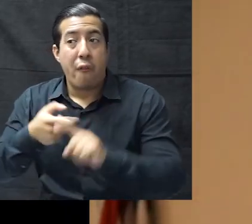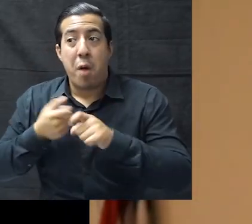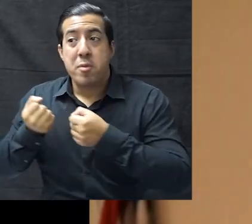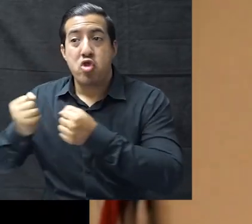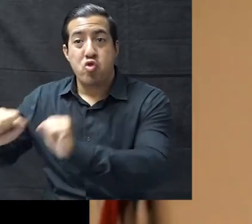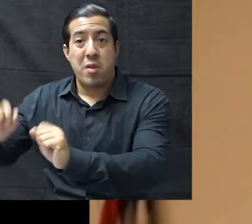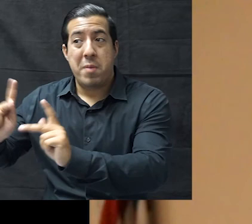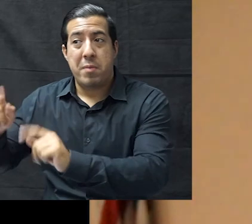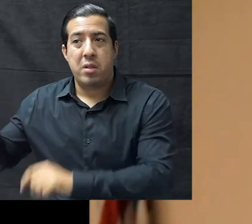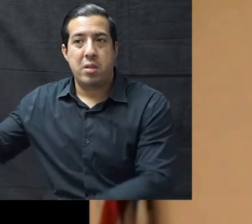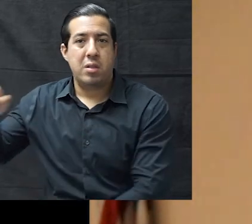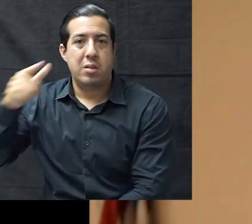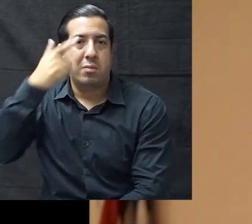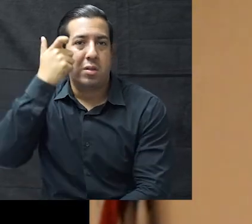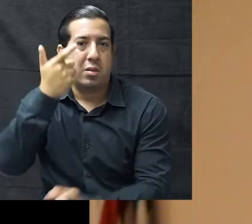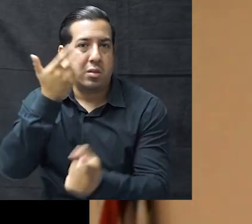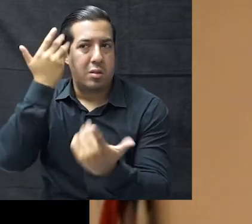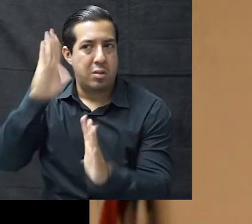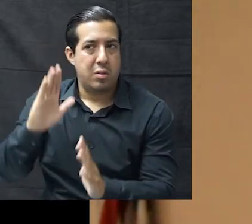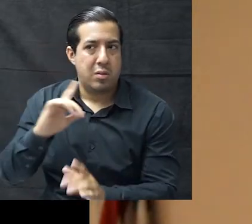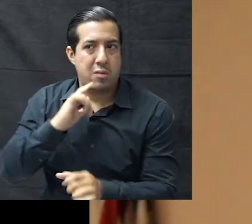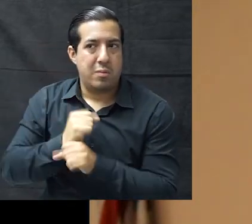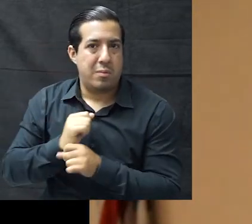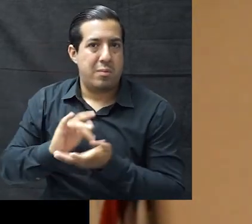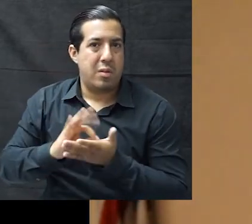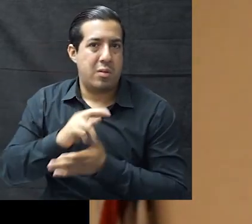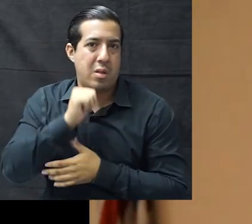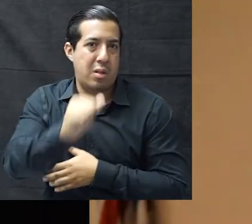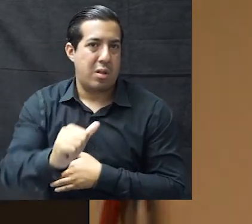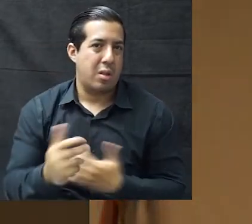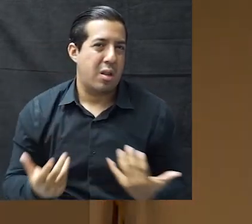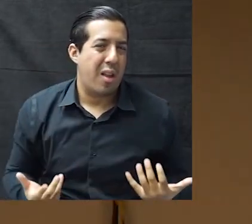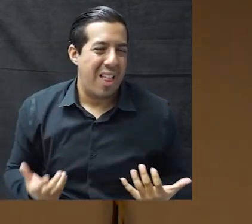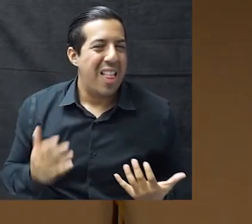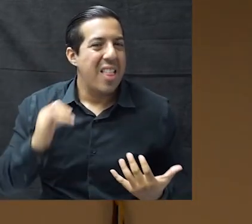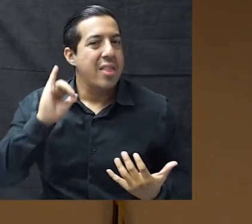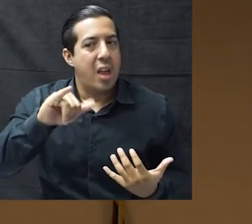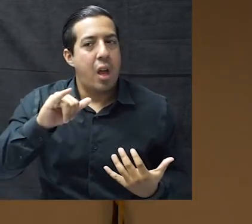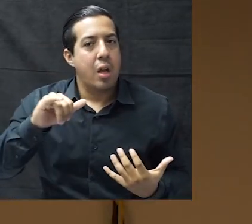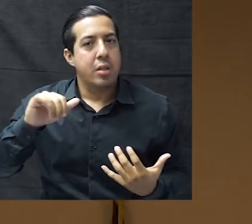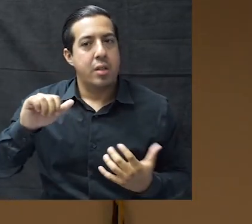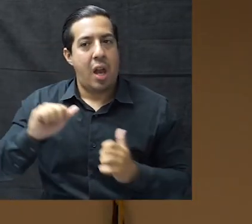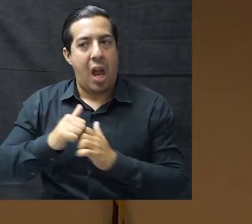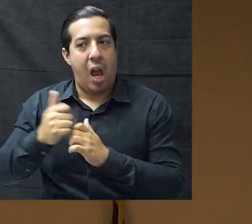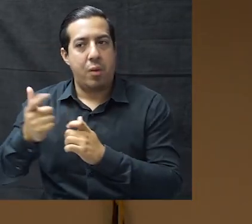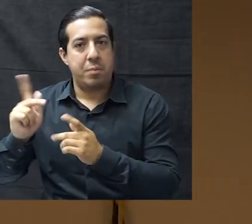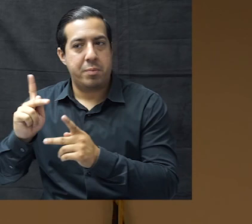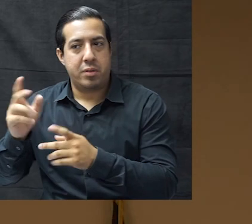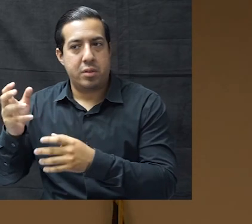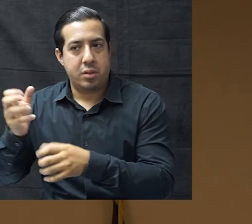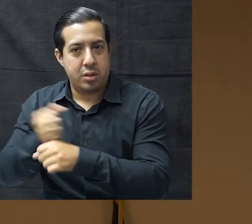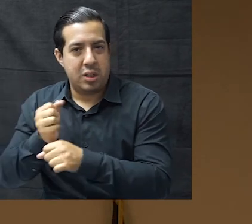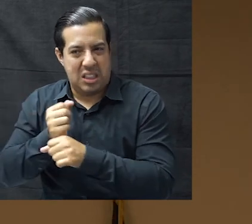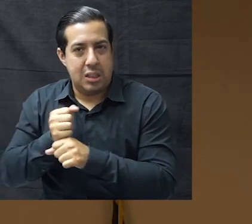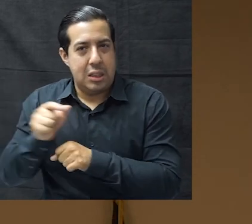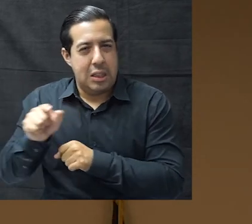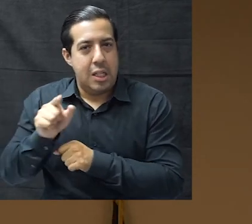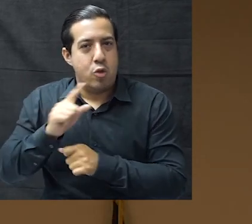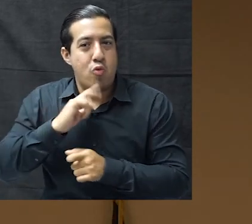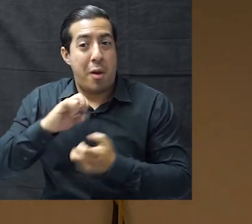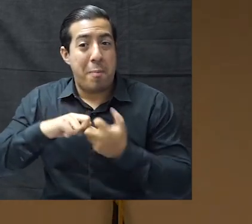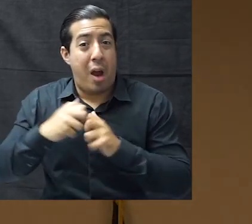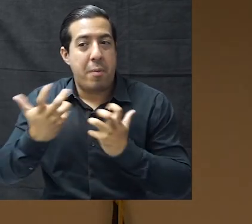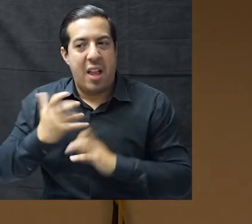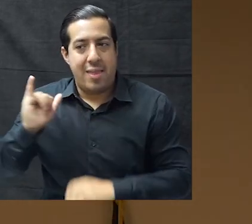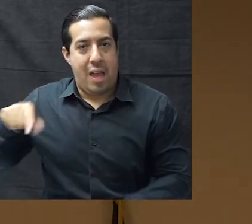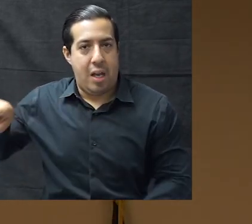off the street because you don't know what you're getting, that's where this stuff is coming through, and that's where the real problem